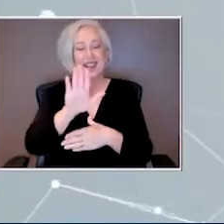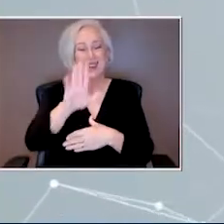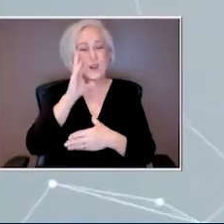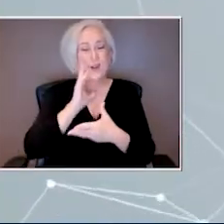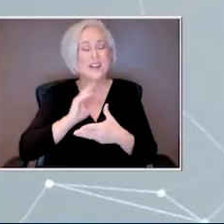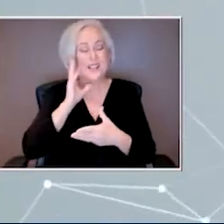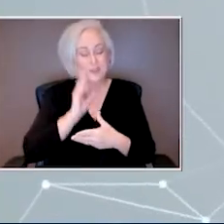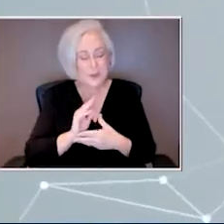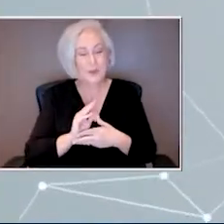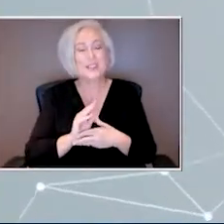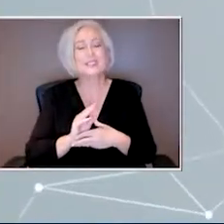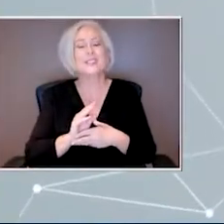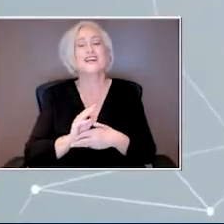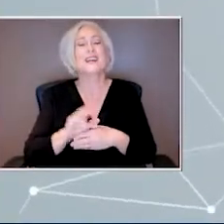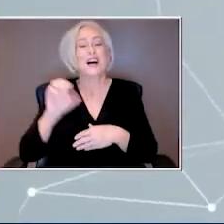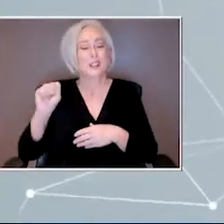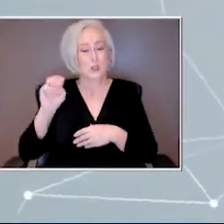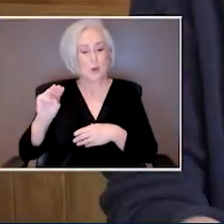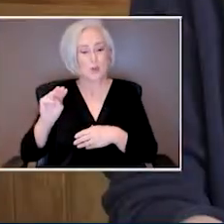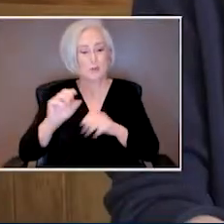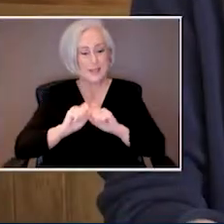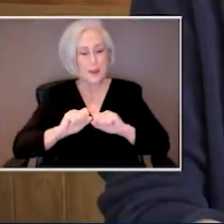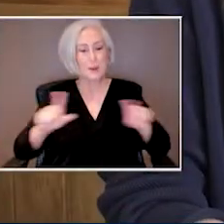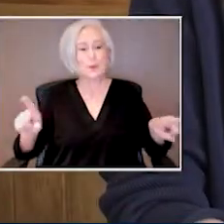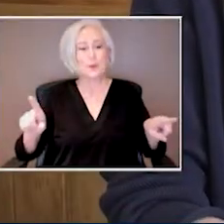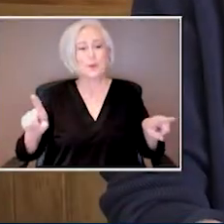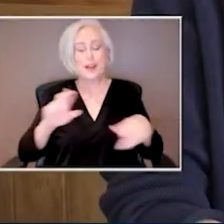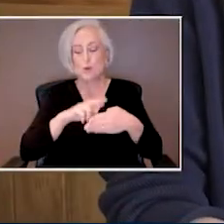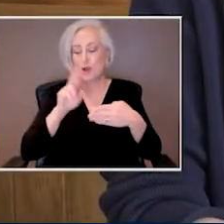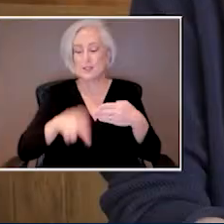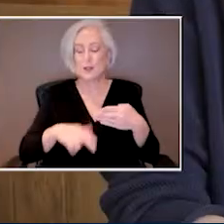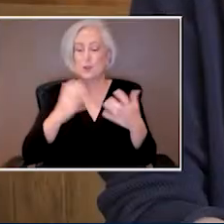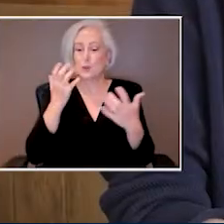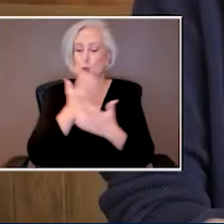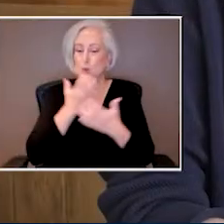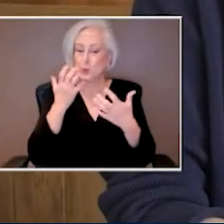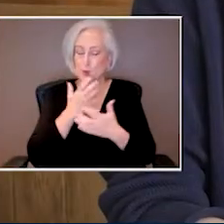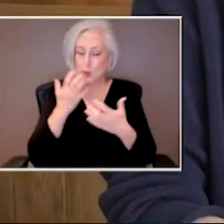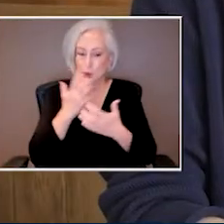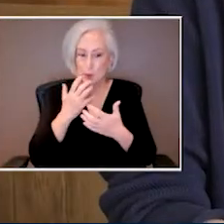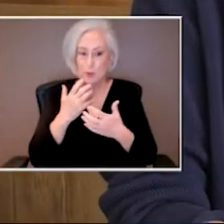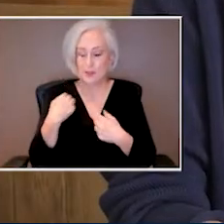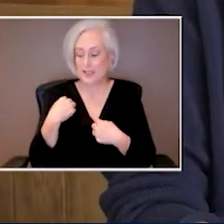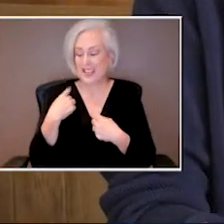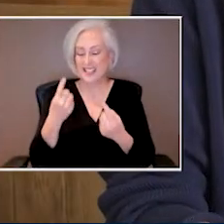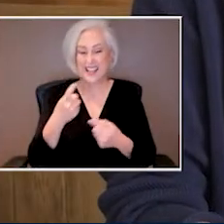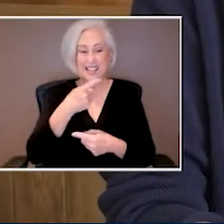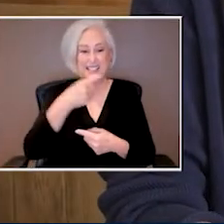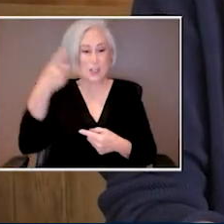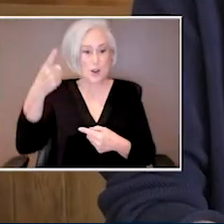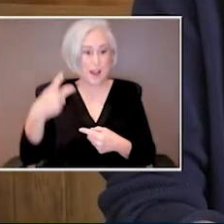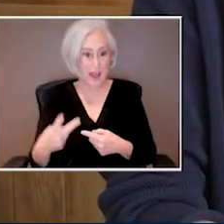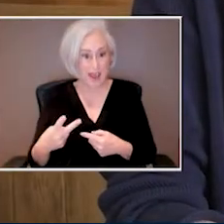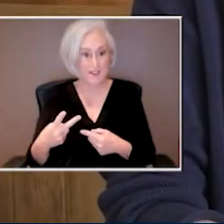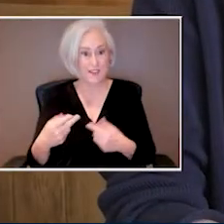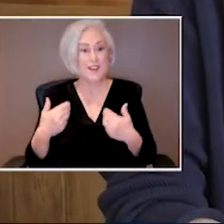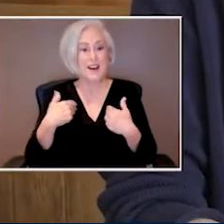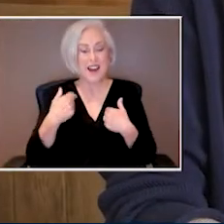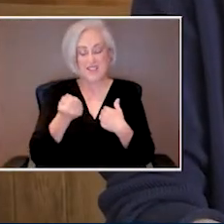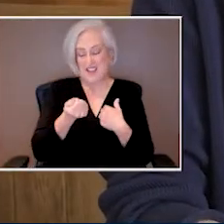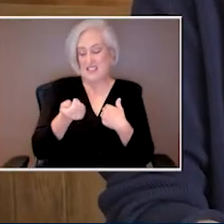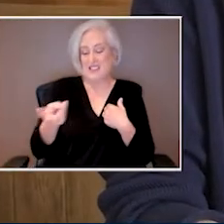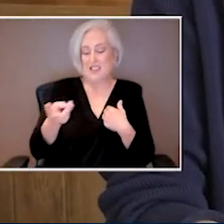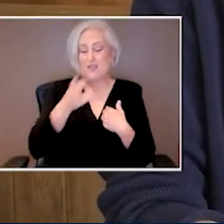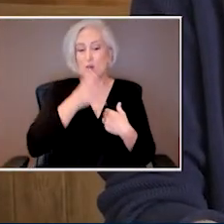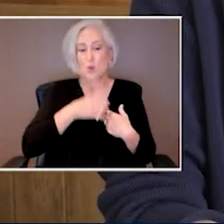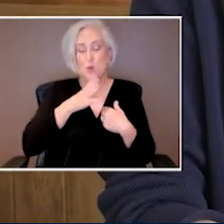the results have been stunning. Within the last year and a half, I've had already a handful or more of women reach out